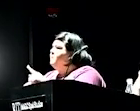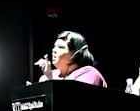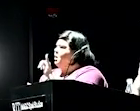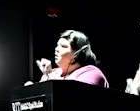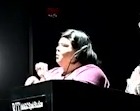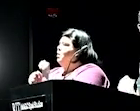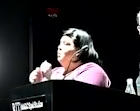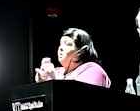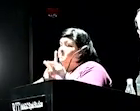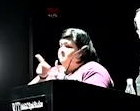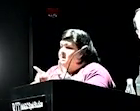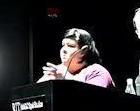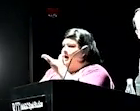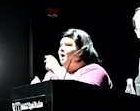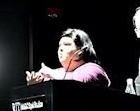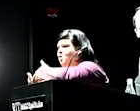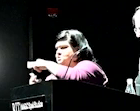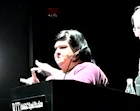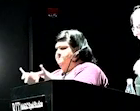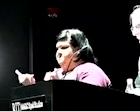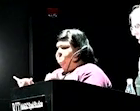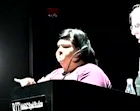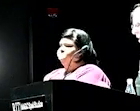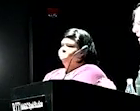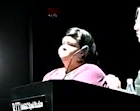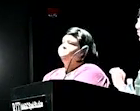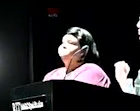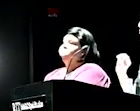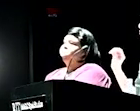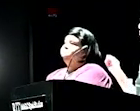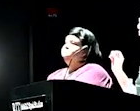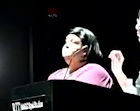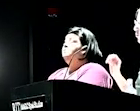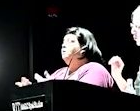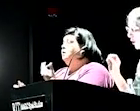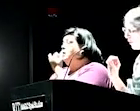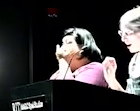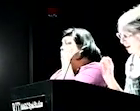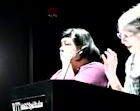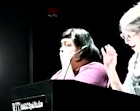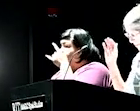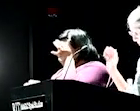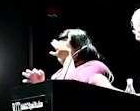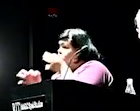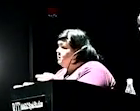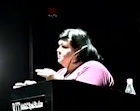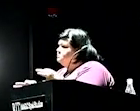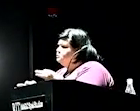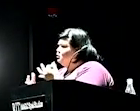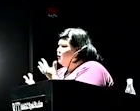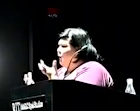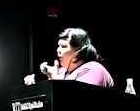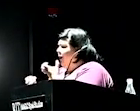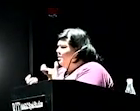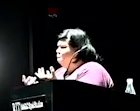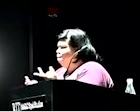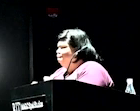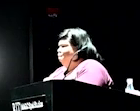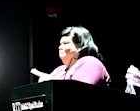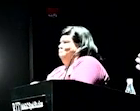and the projects. And then if you choose to go up more,